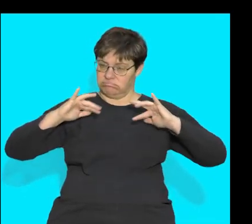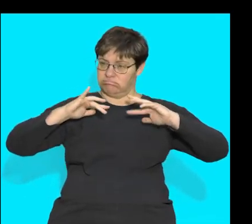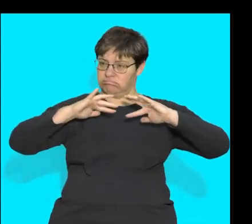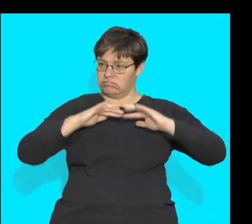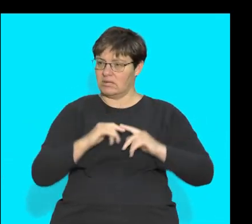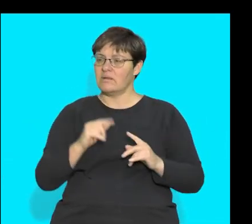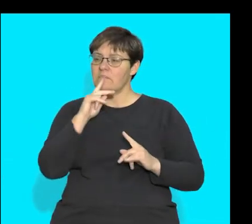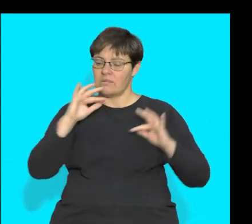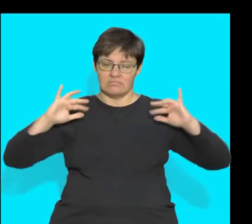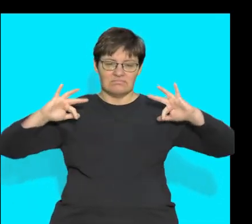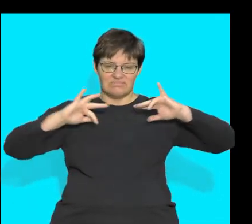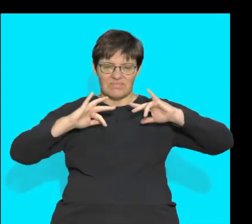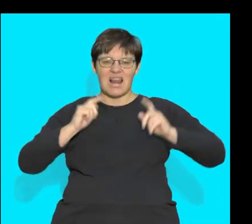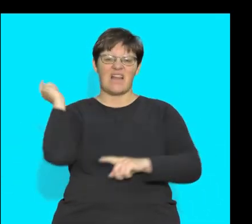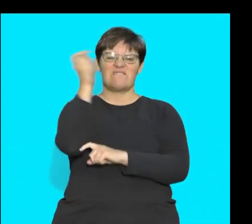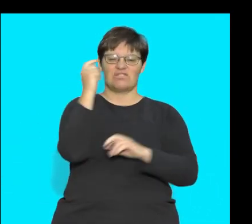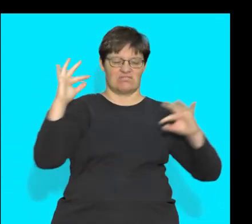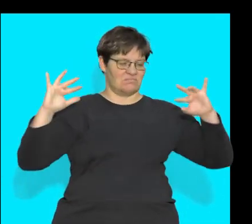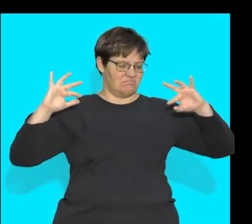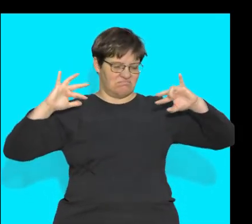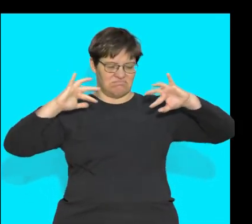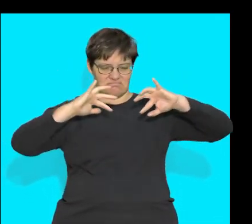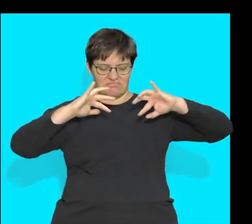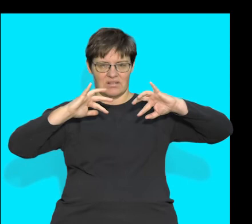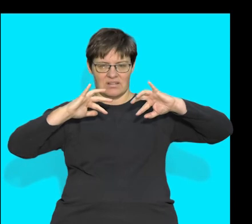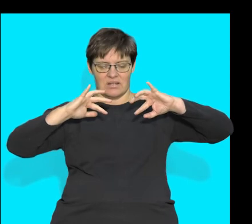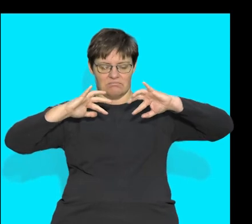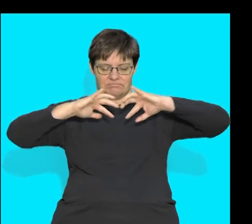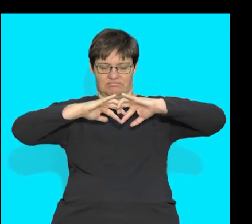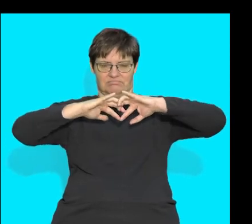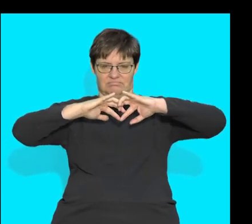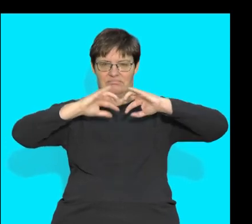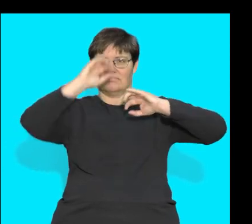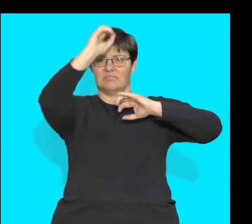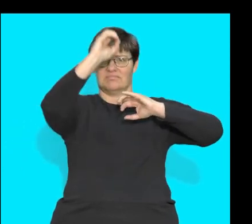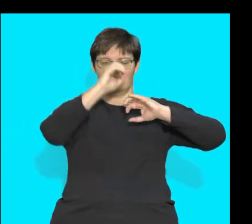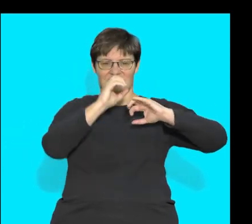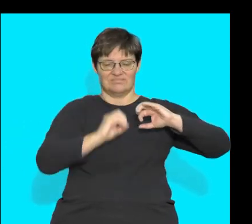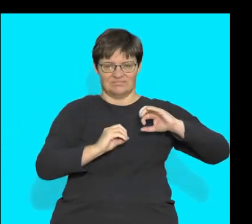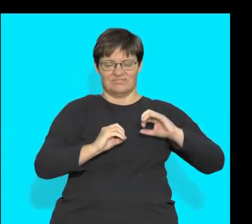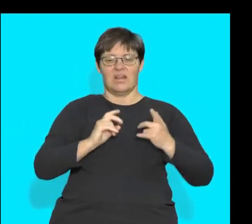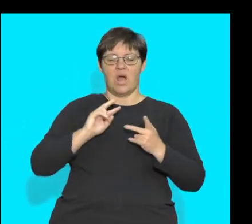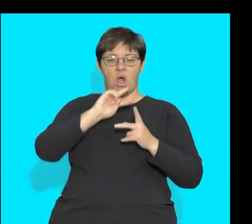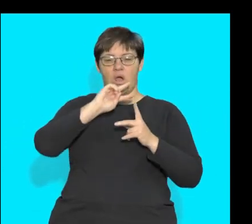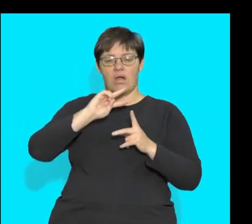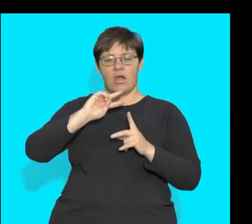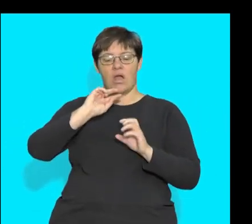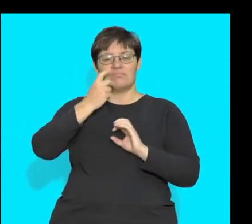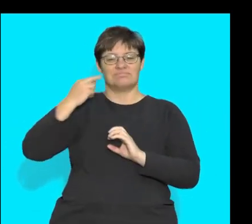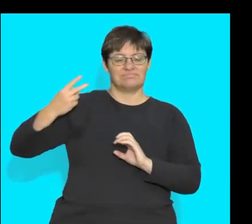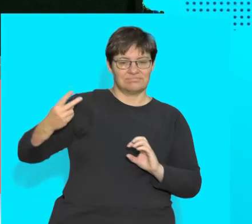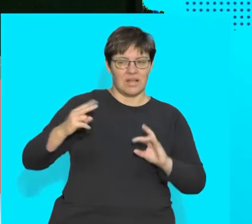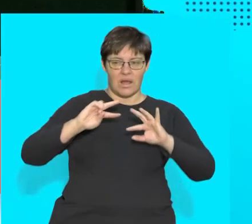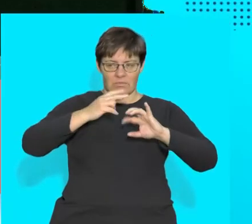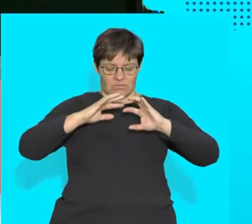basically do, imagine they're like fishing rod. They're going to attach to like a chromosome, and they're going